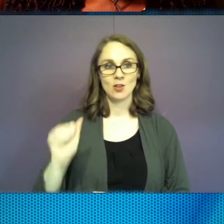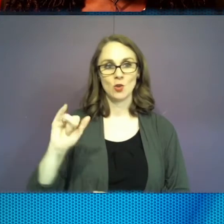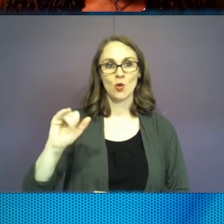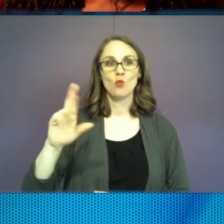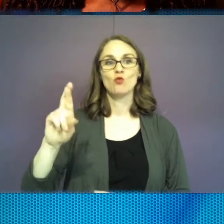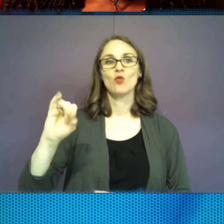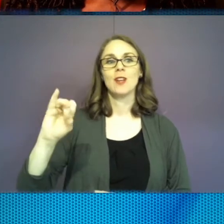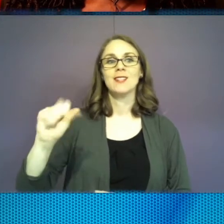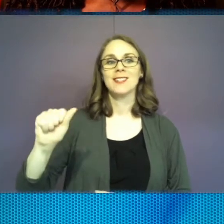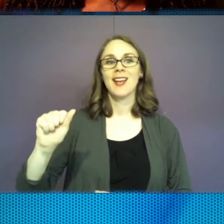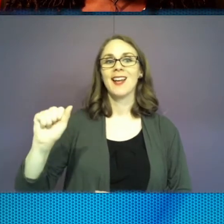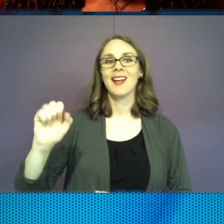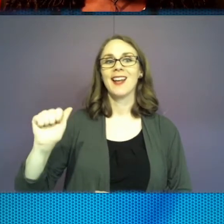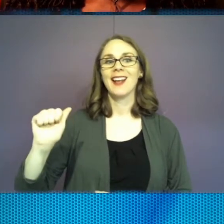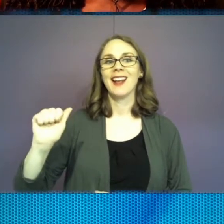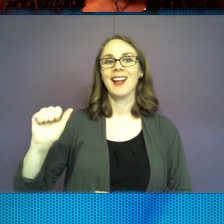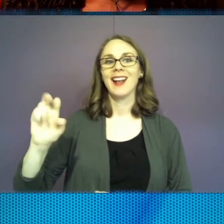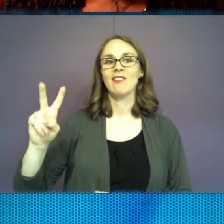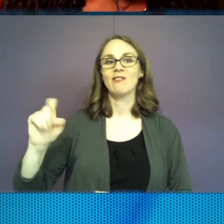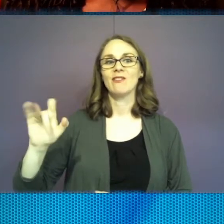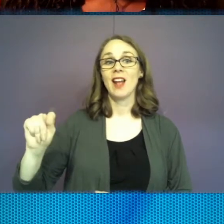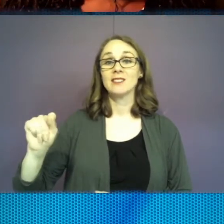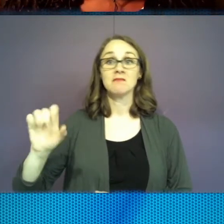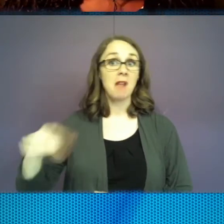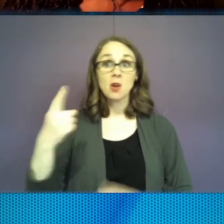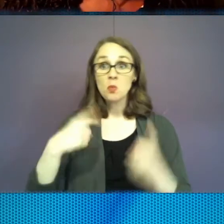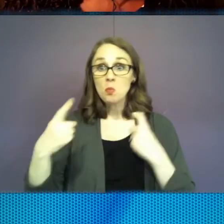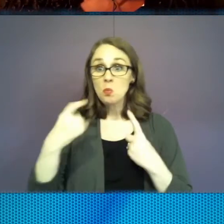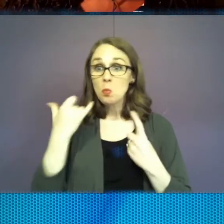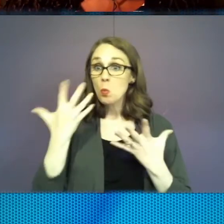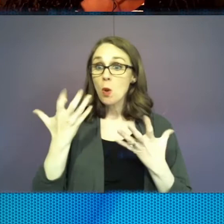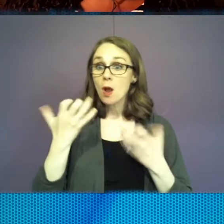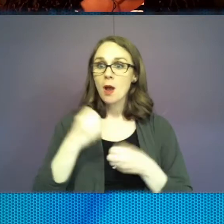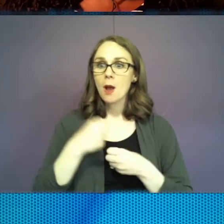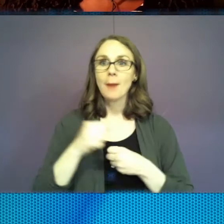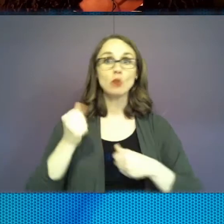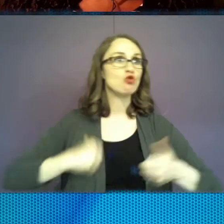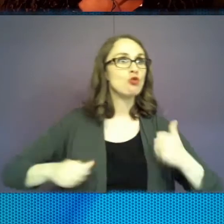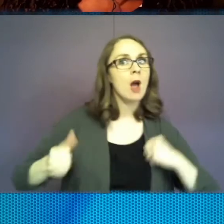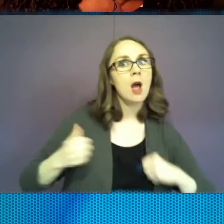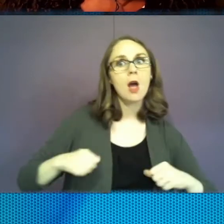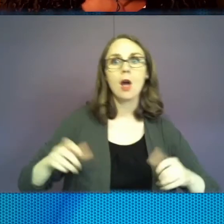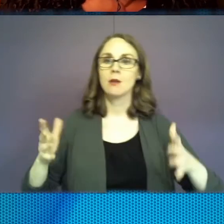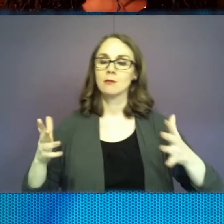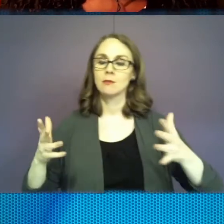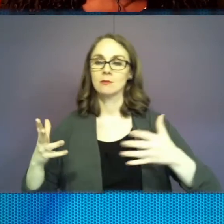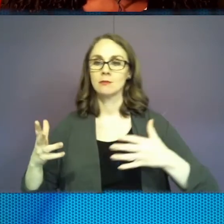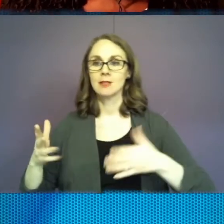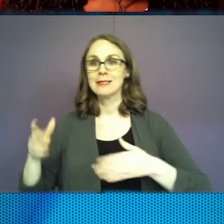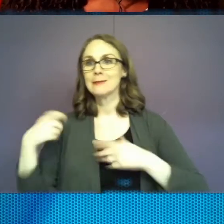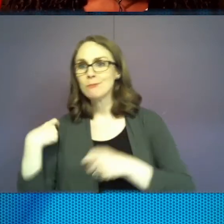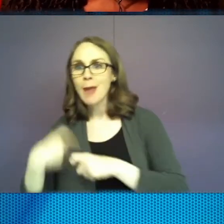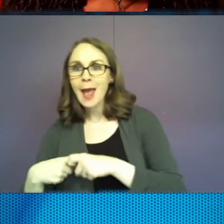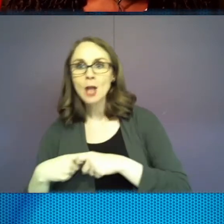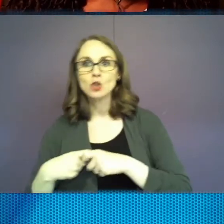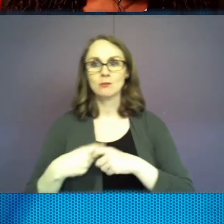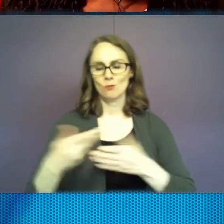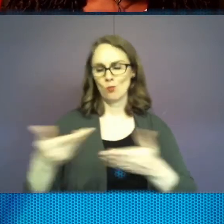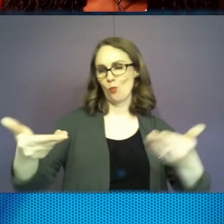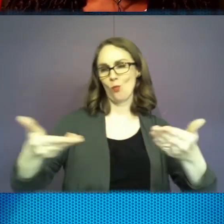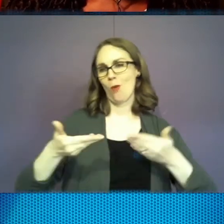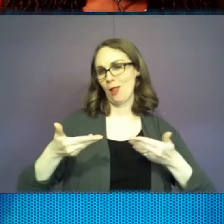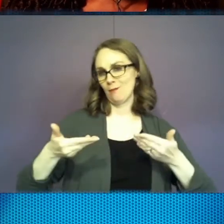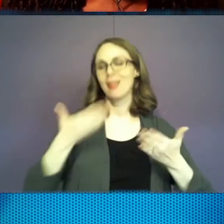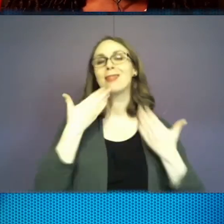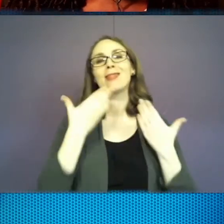Events. Very simple. If you have any question, if you want to make a drama acting in Spanish, are you welcome? And thank